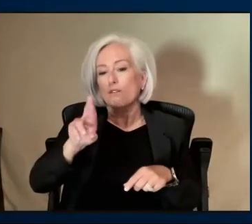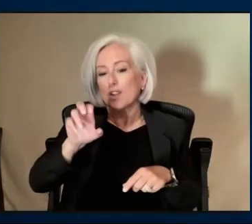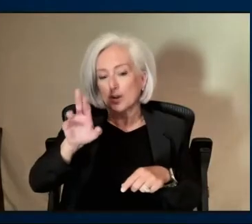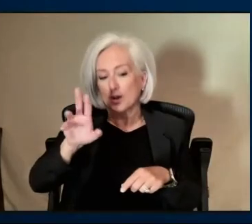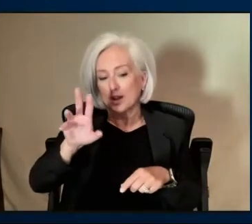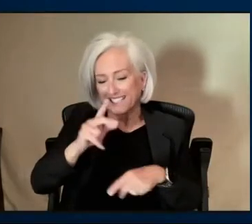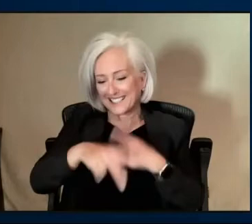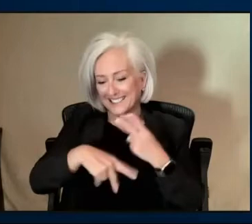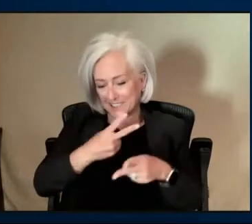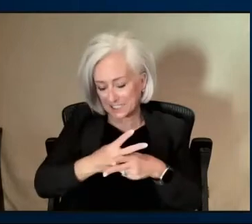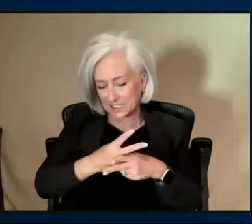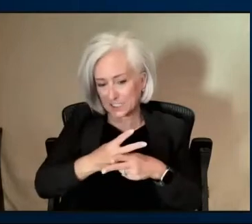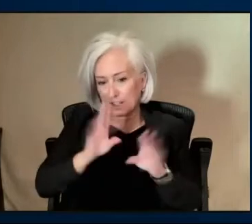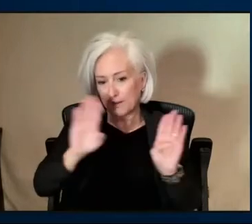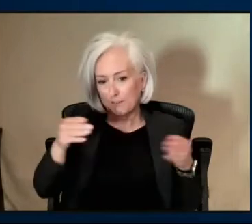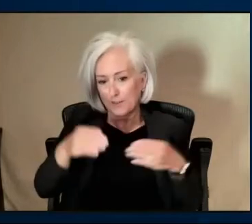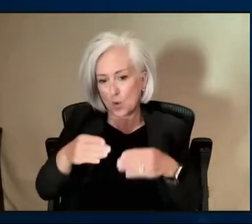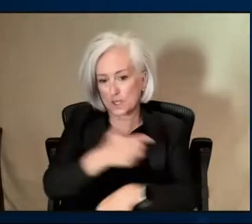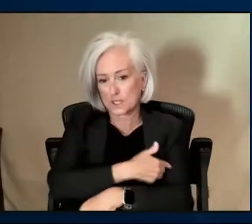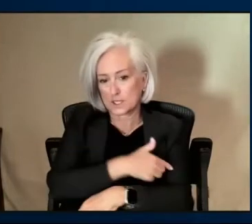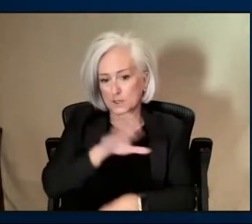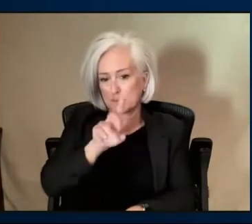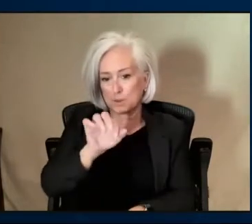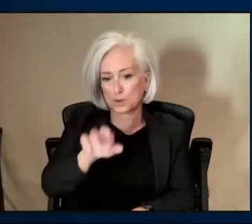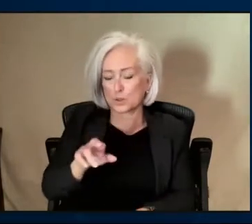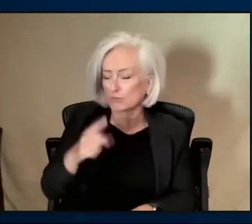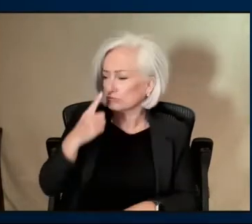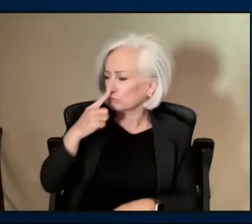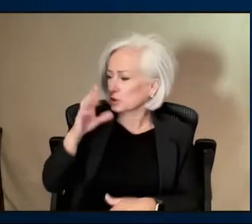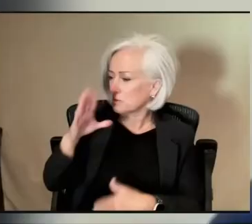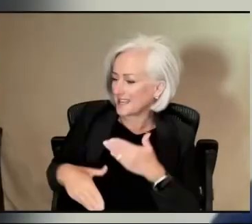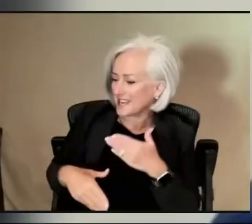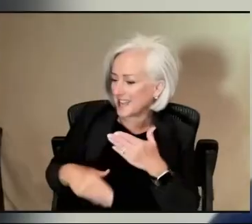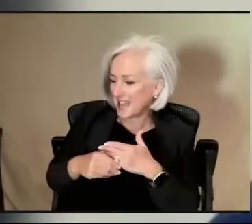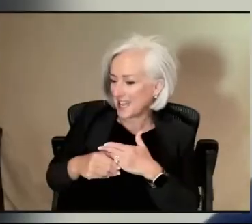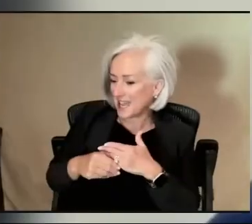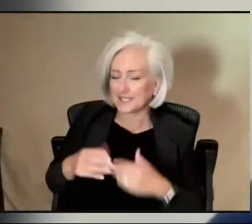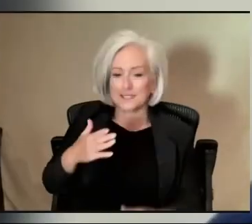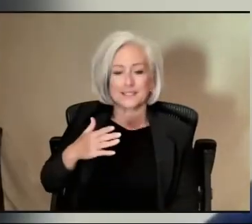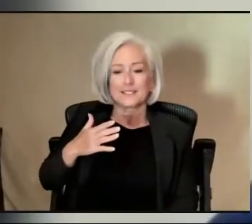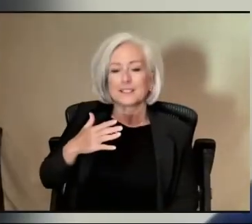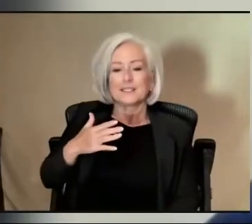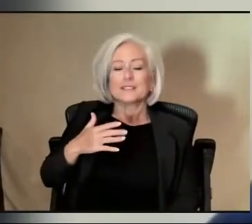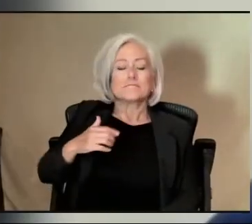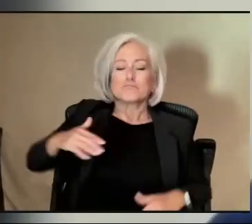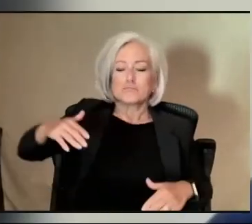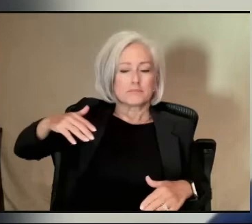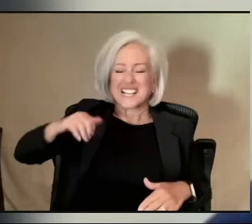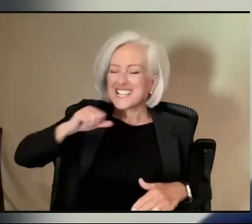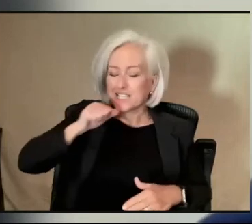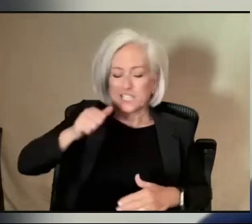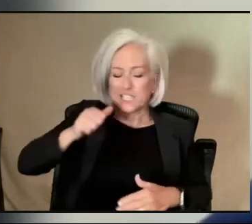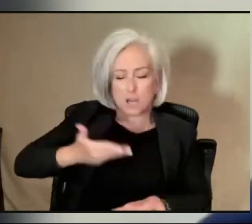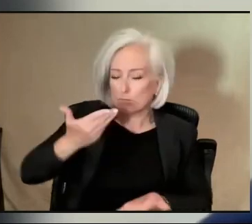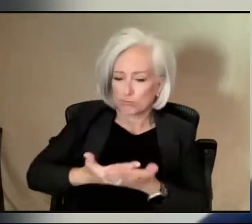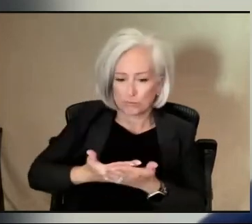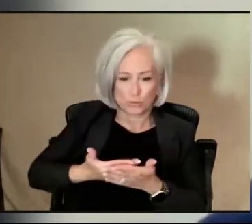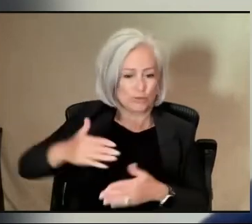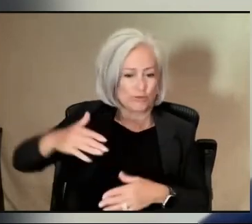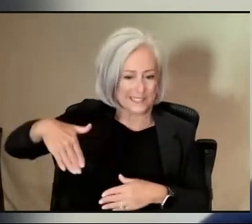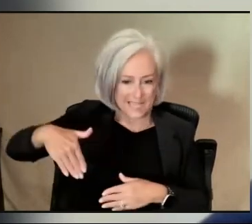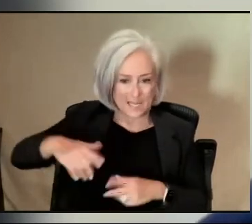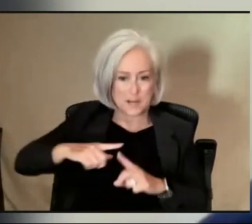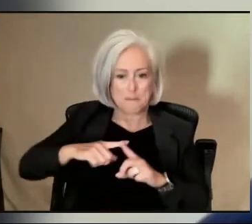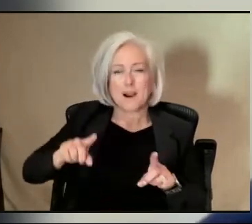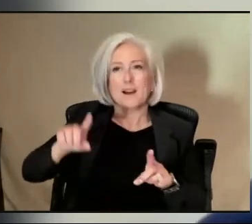Can I add something to that? Yes, Dr. My sense, and this is not proven by any stretch, but it is sort of a way to think